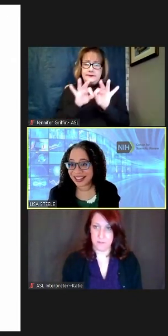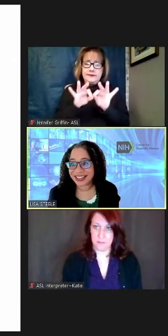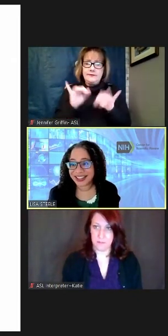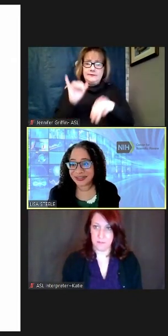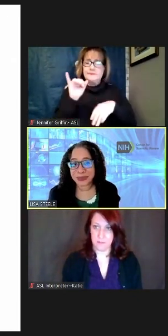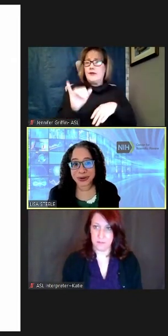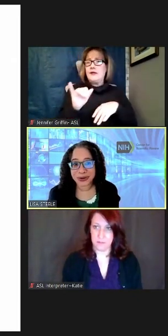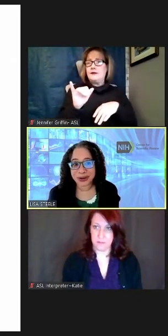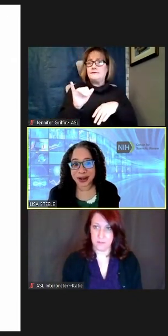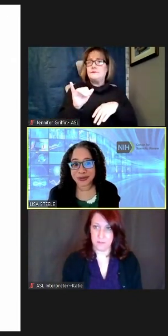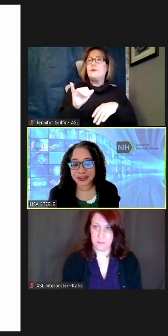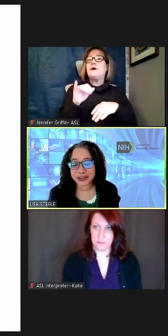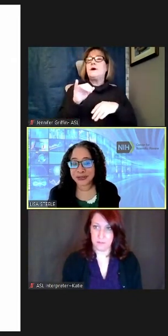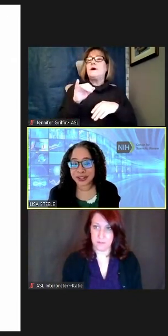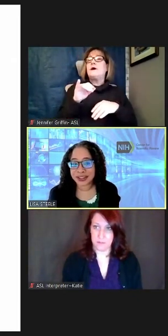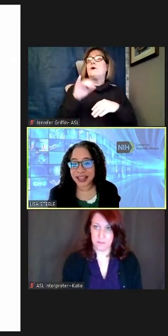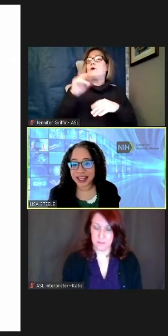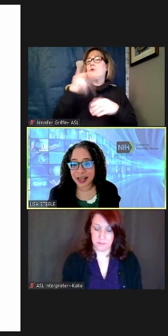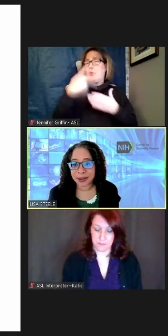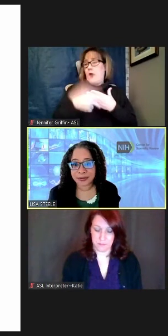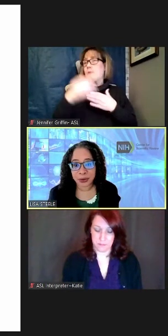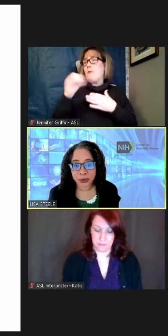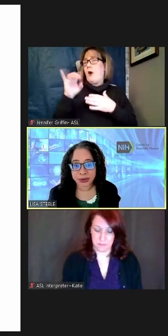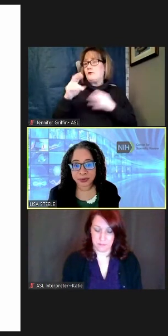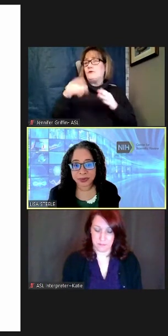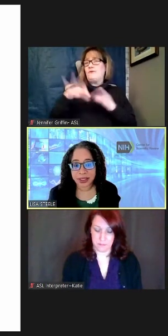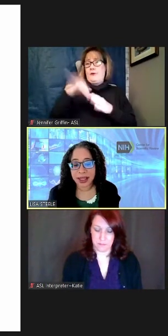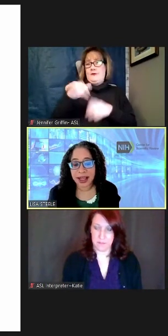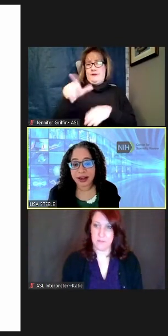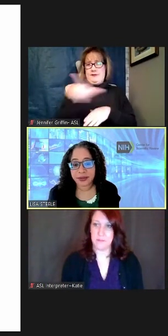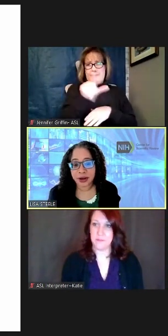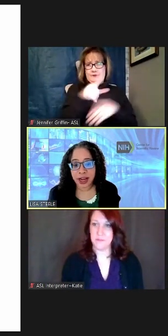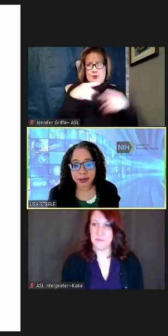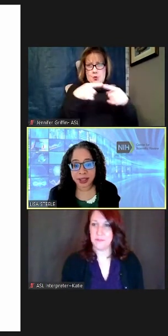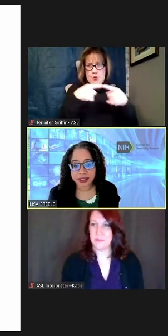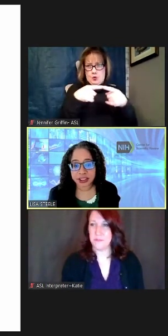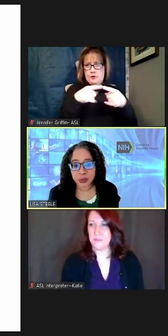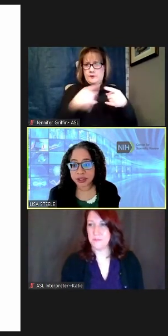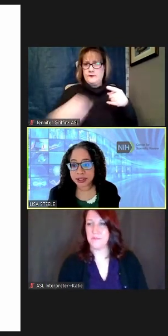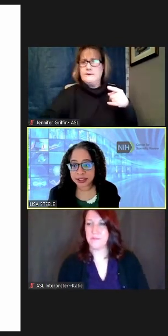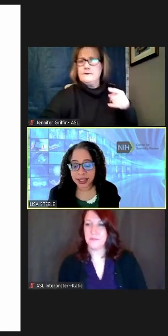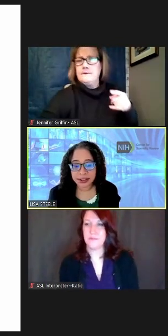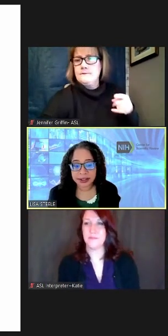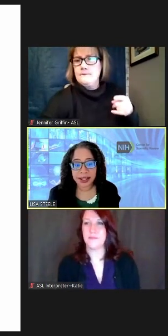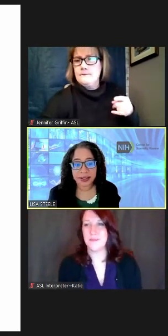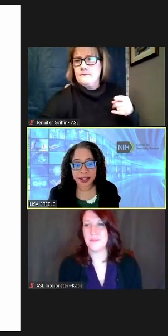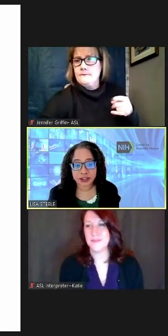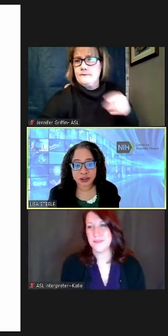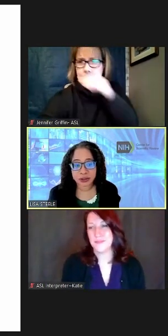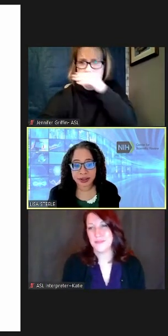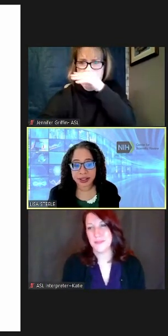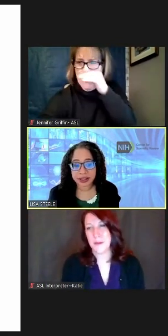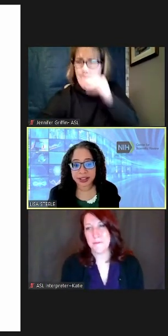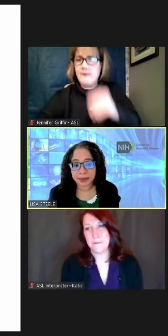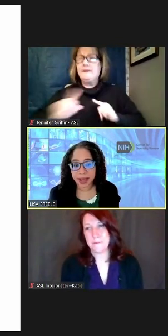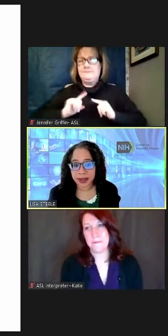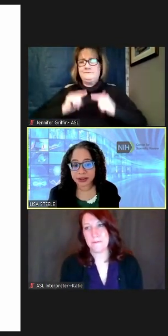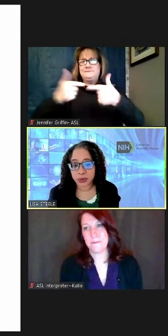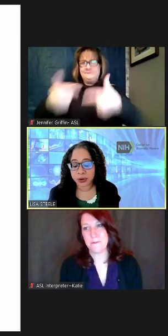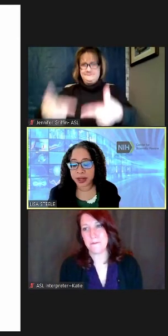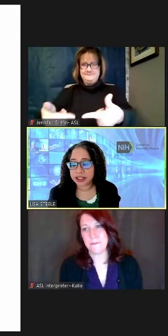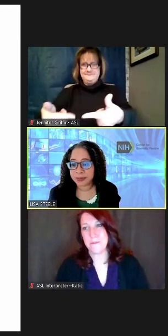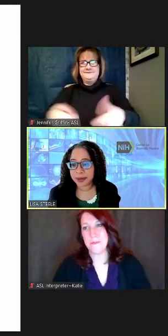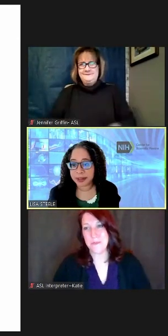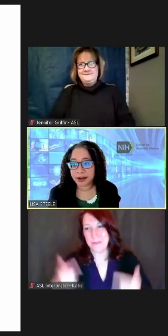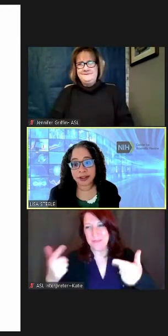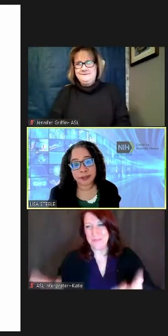the identity of your program officer found in that top left corner. And if your application was discussed, then you'll get this impact